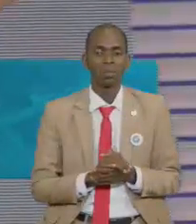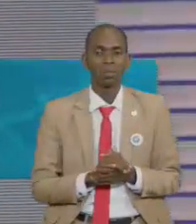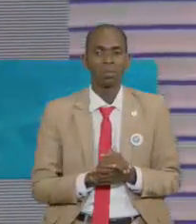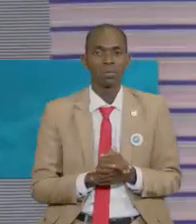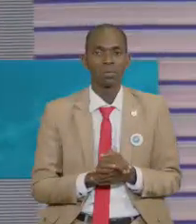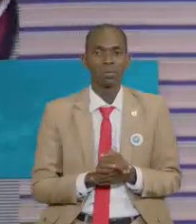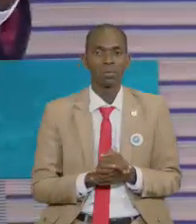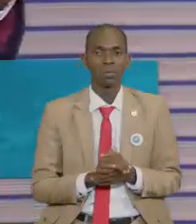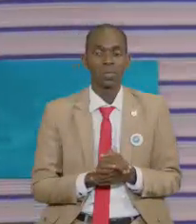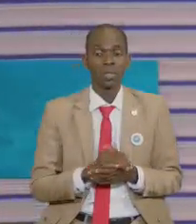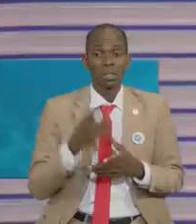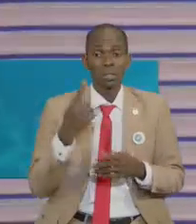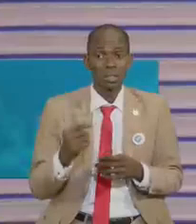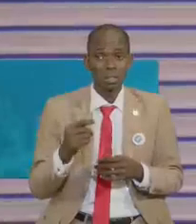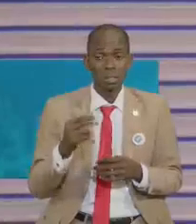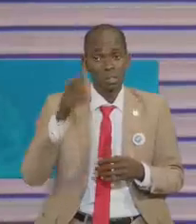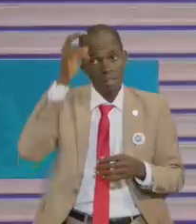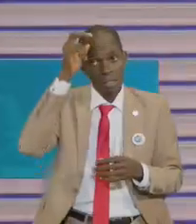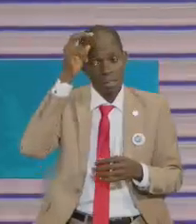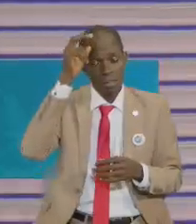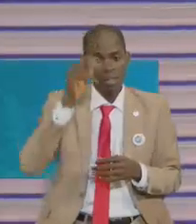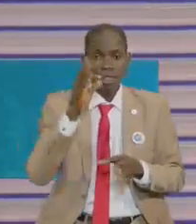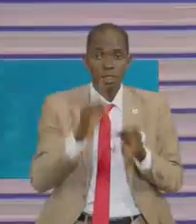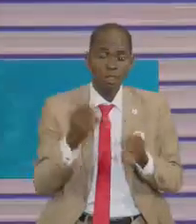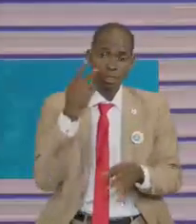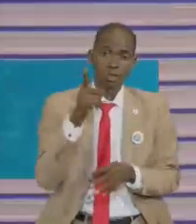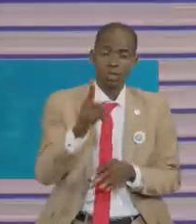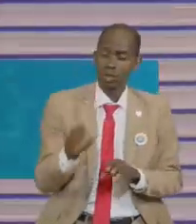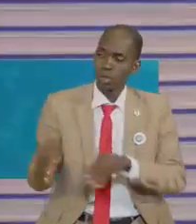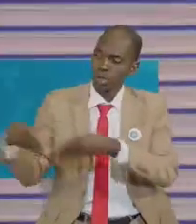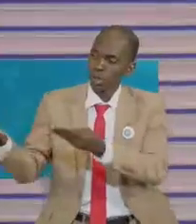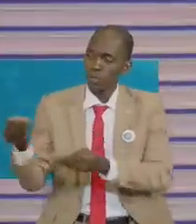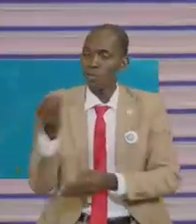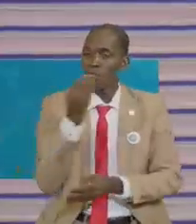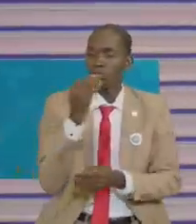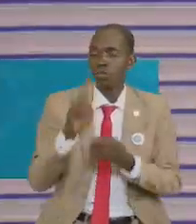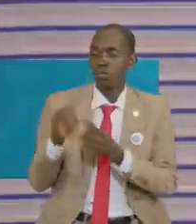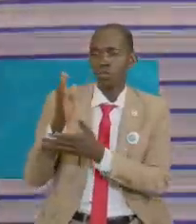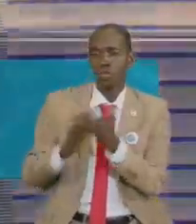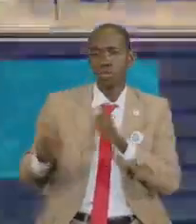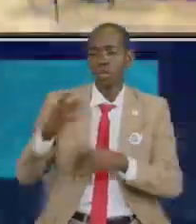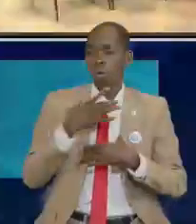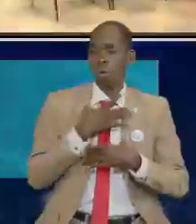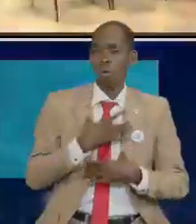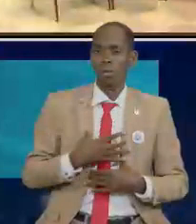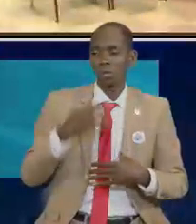He doesn't mind giving food to the hungry. Once we didn't bring the name of Jesus into it,